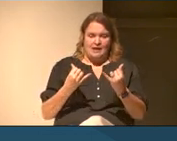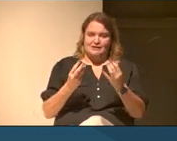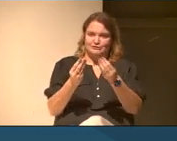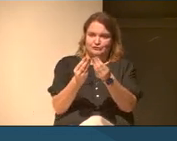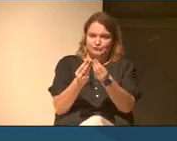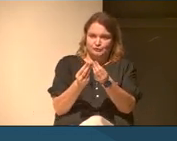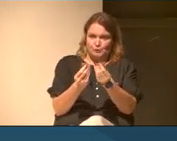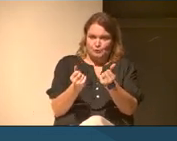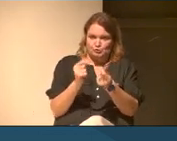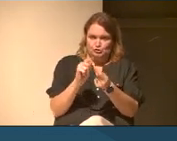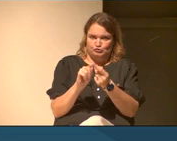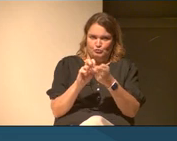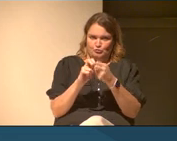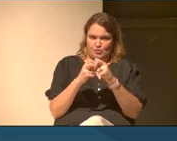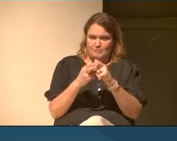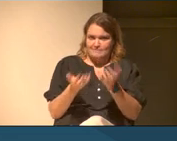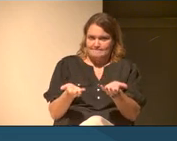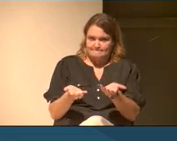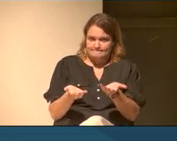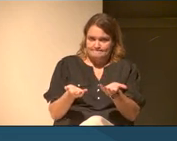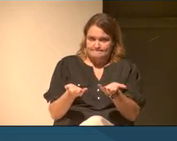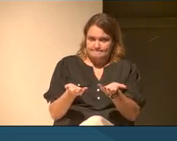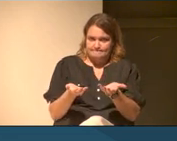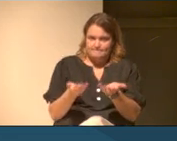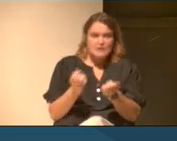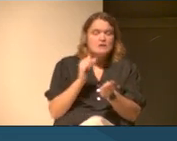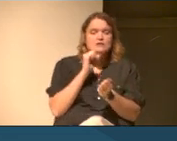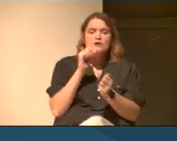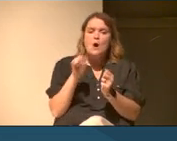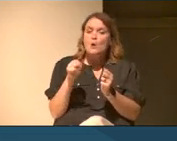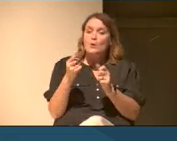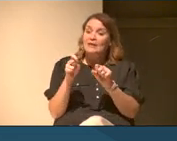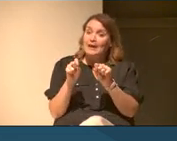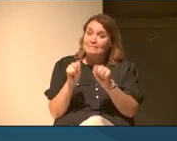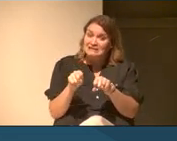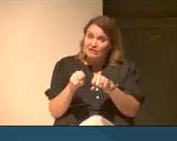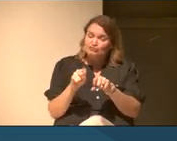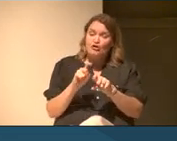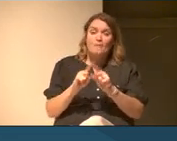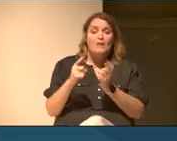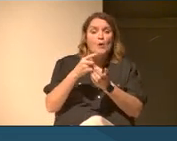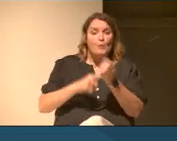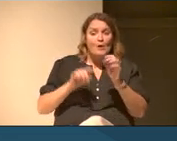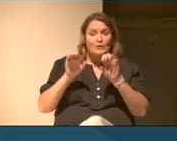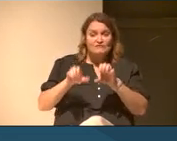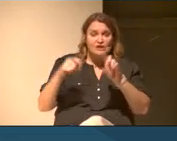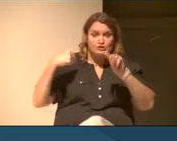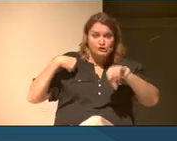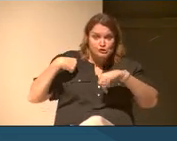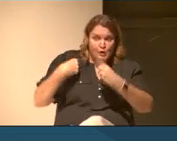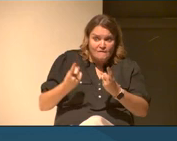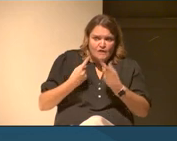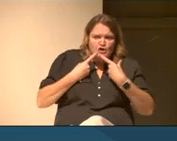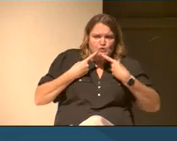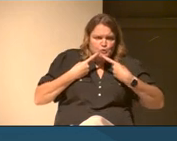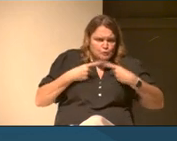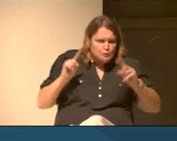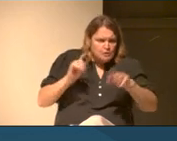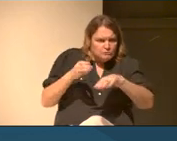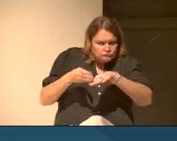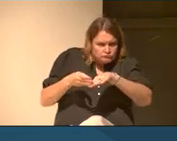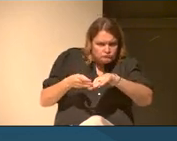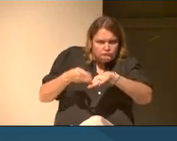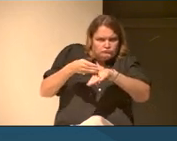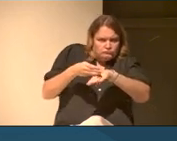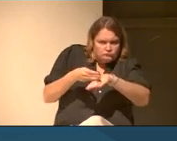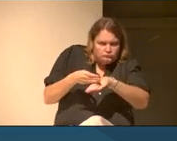solutions. And the success, and actually not just the potential solutions, but the actual successes, the things we've achieved in trying